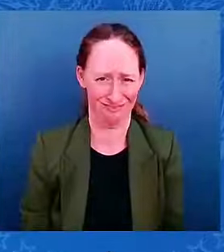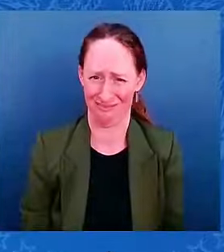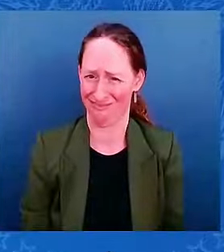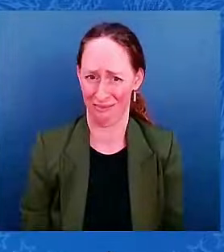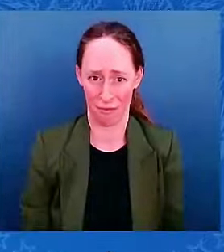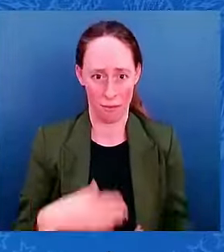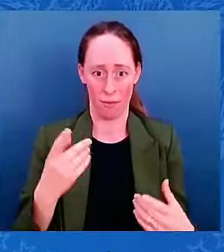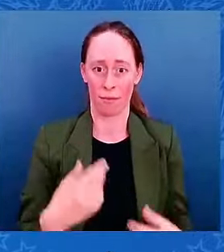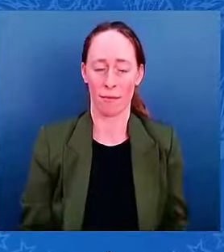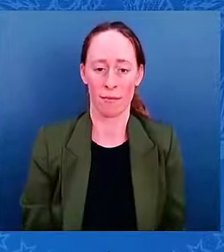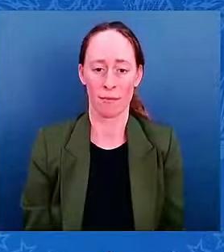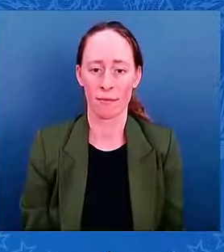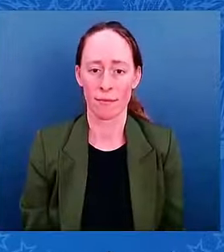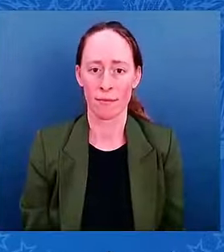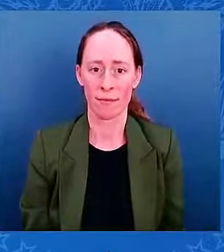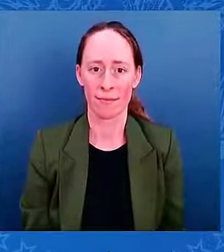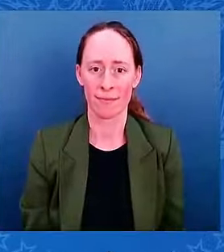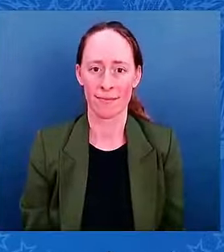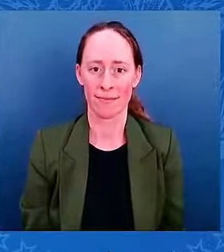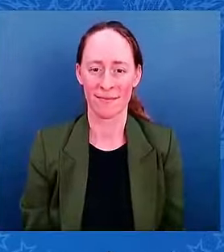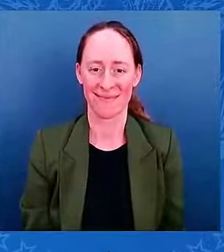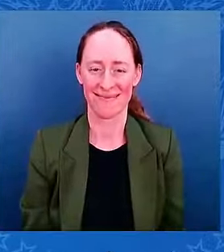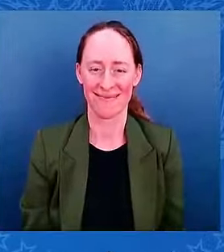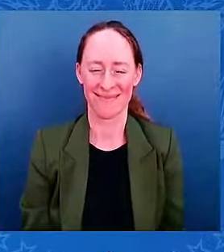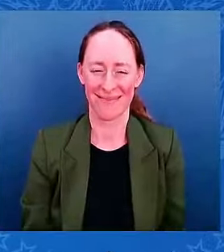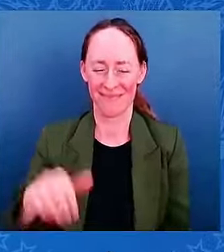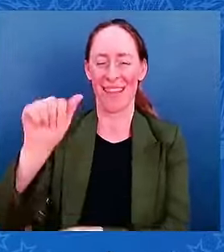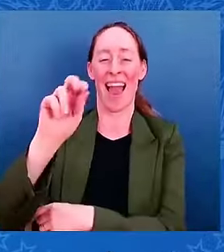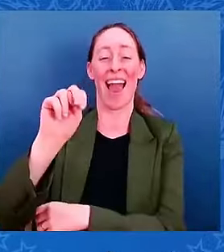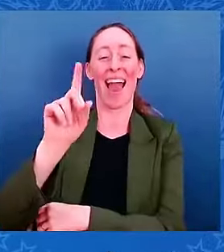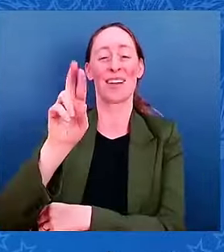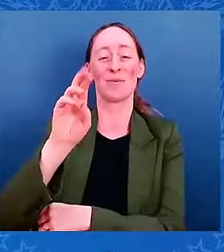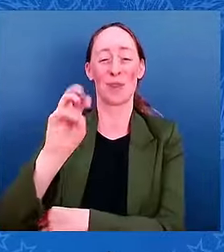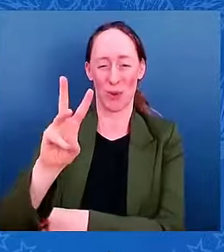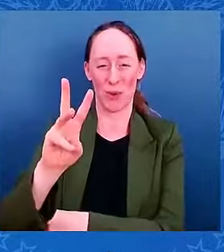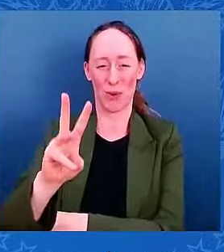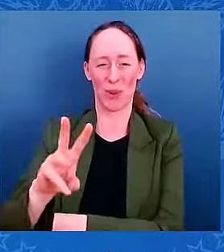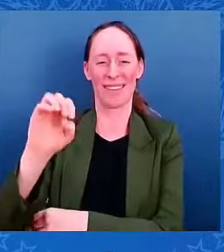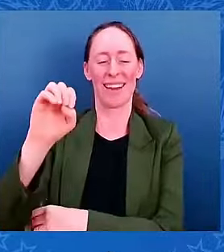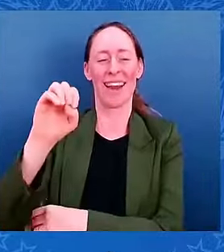Andrew Escobedo, second year plumbing and pipe fitting apprentice.